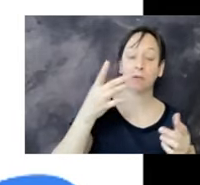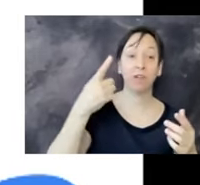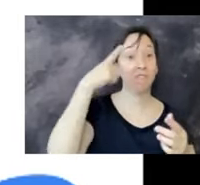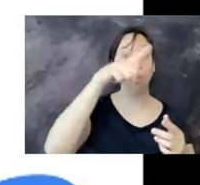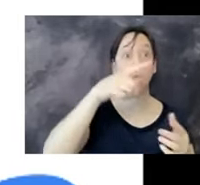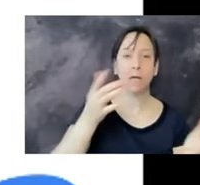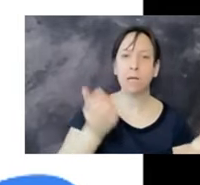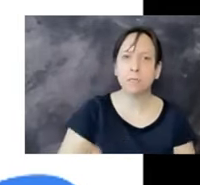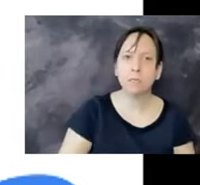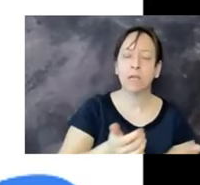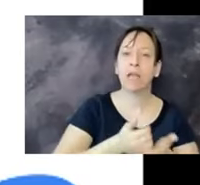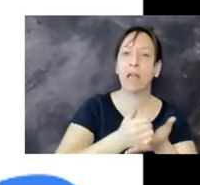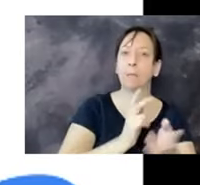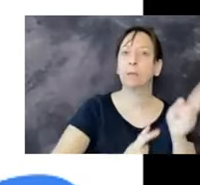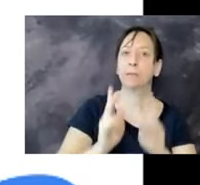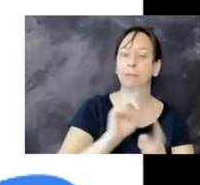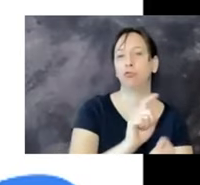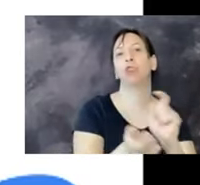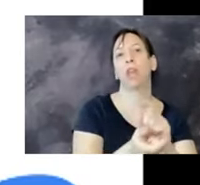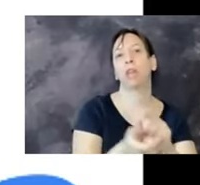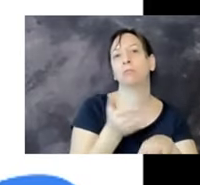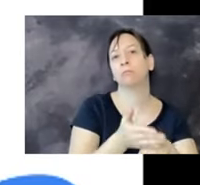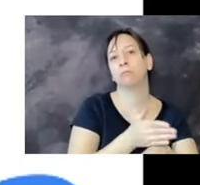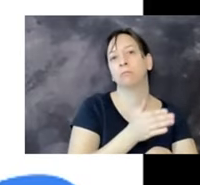people feel better about themselves.